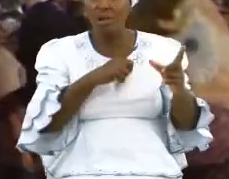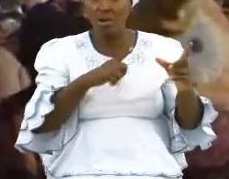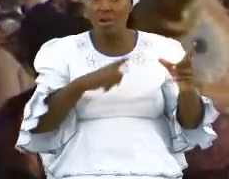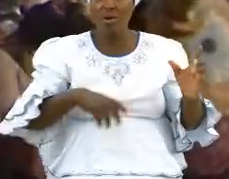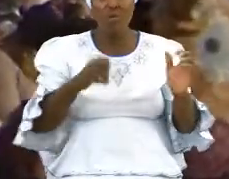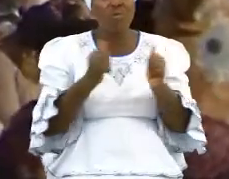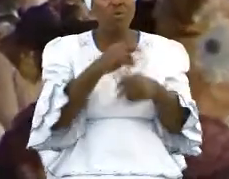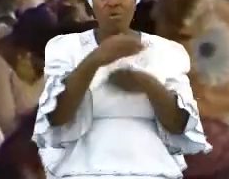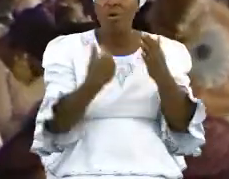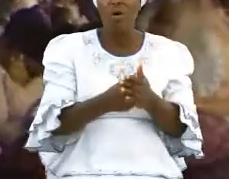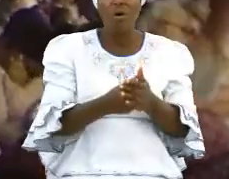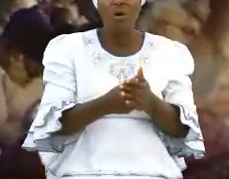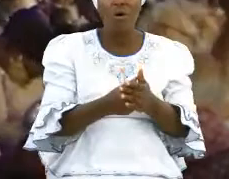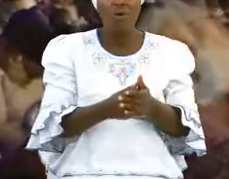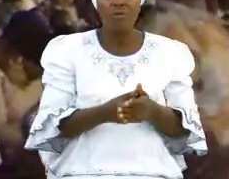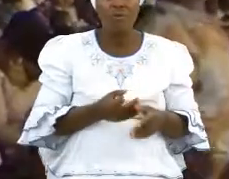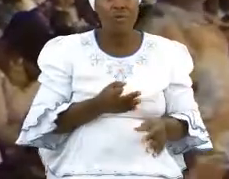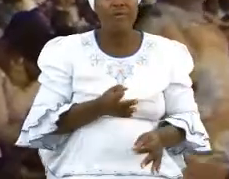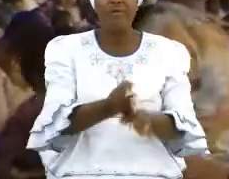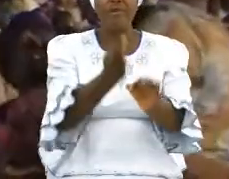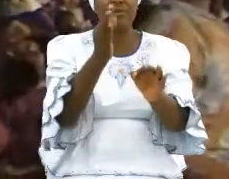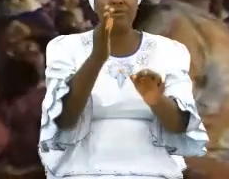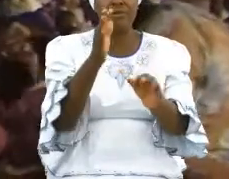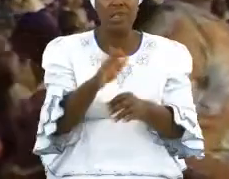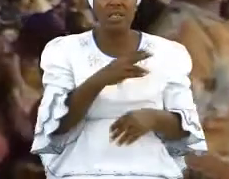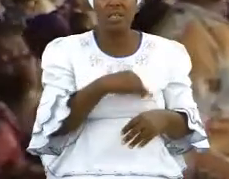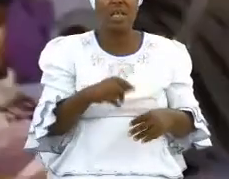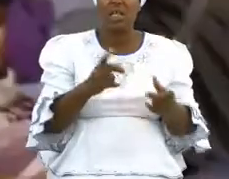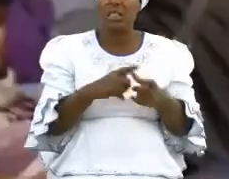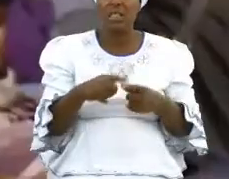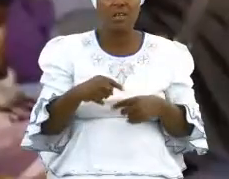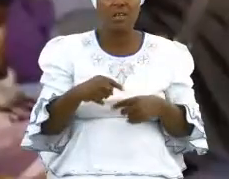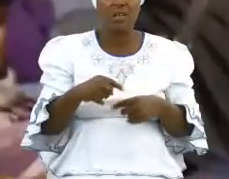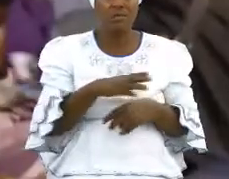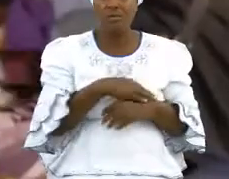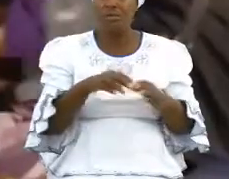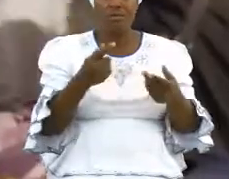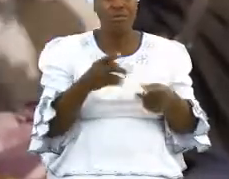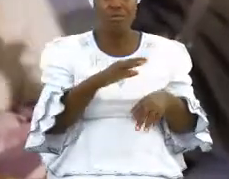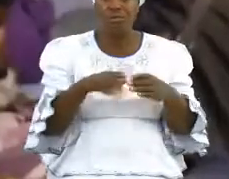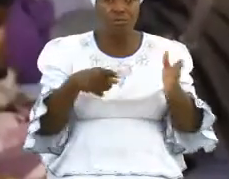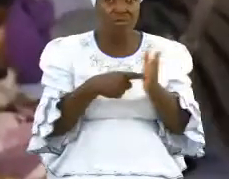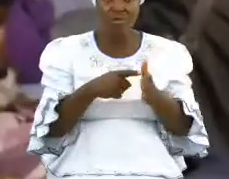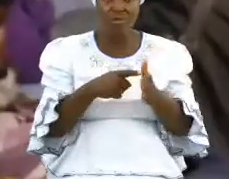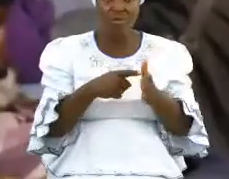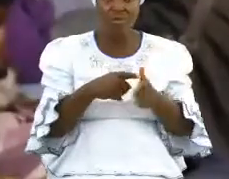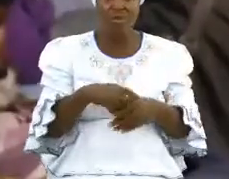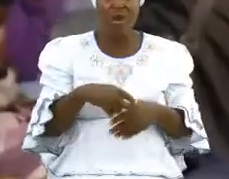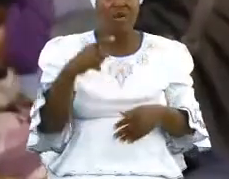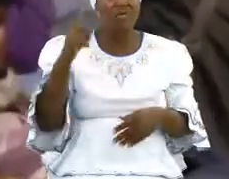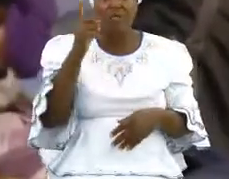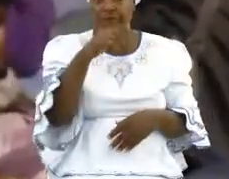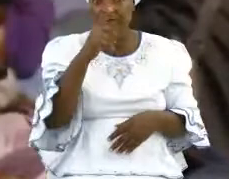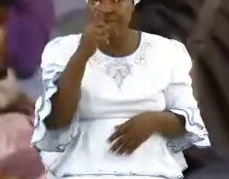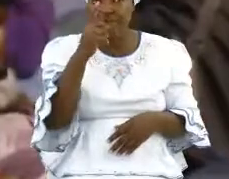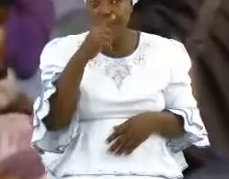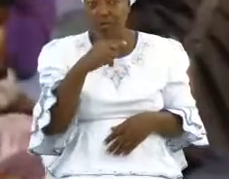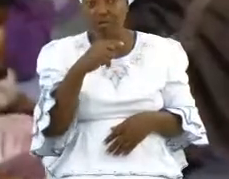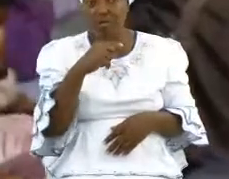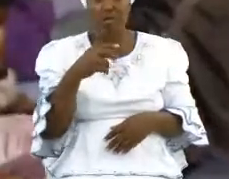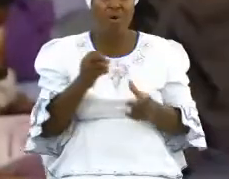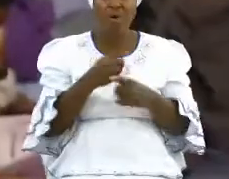sincerity. We don't manifest sincerity in the presence of God. We don't act